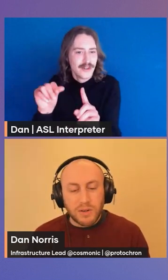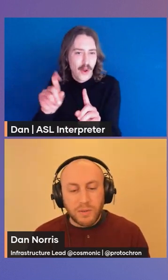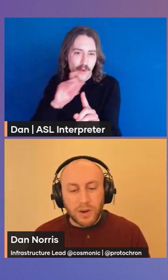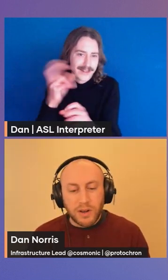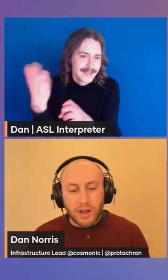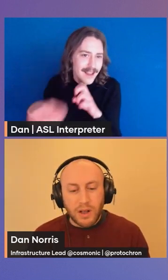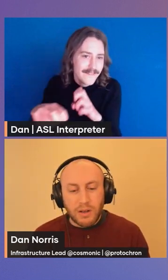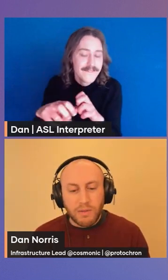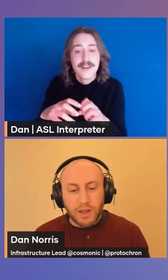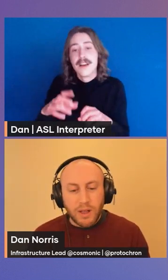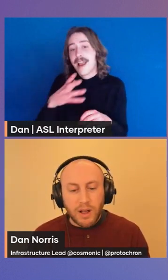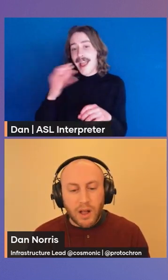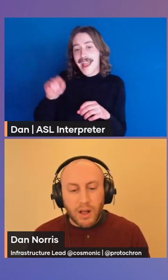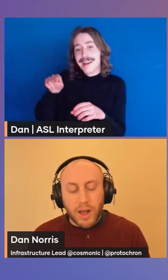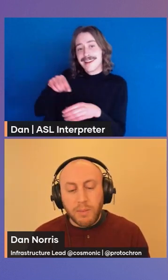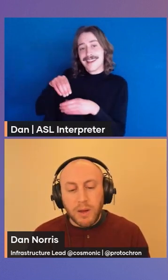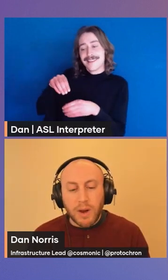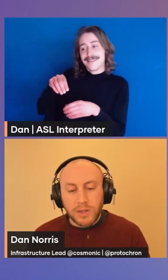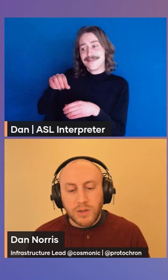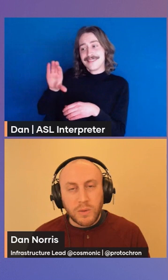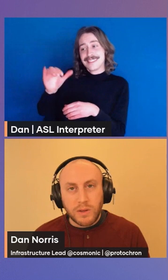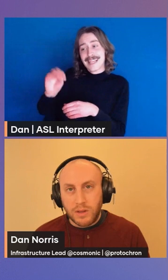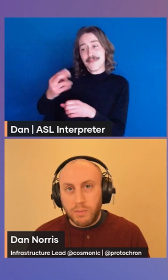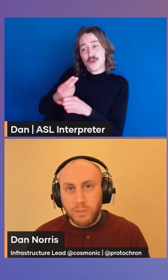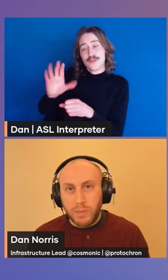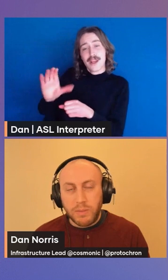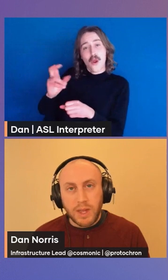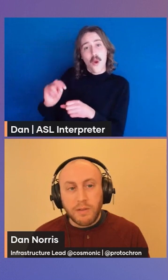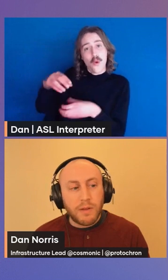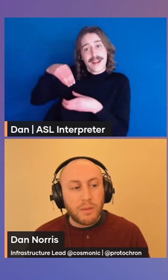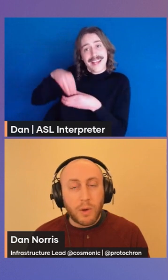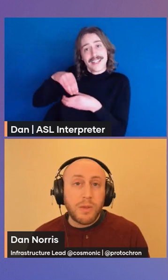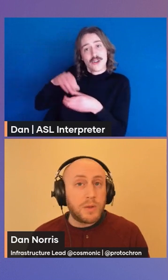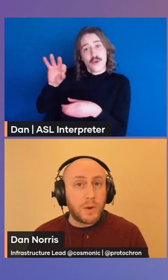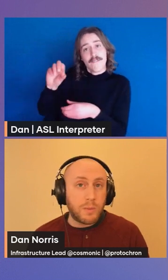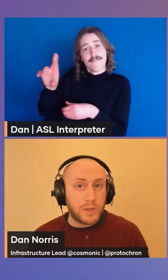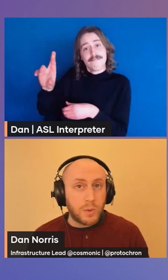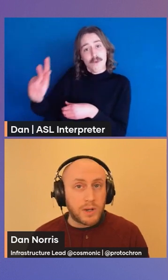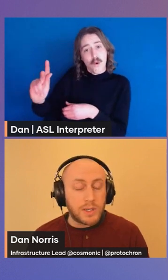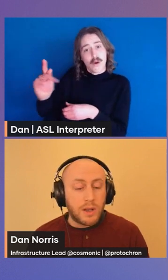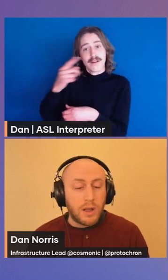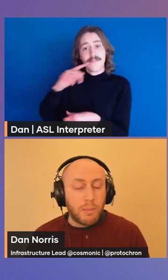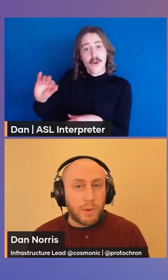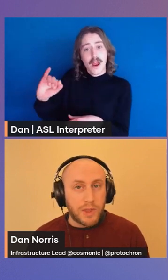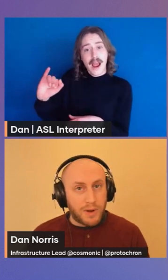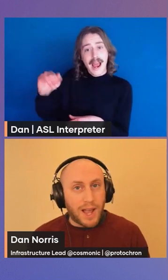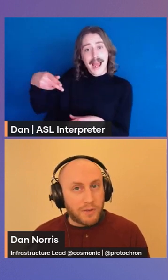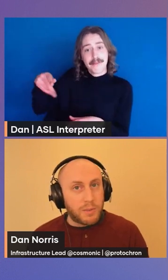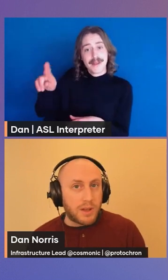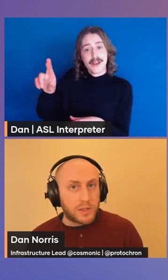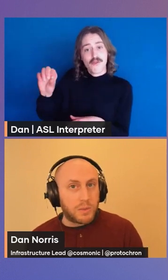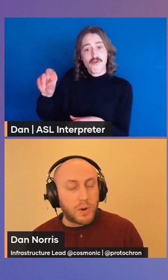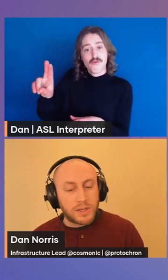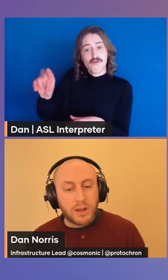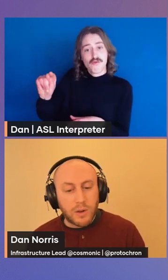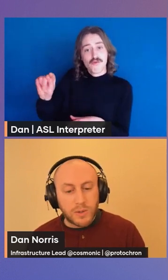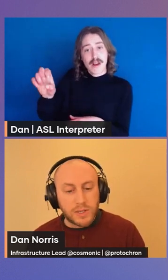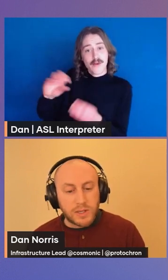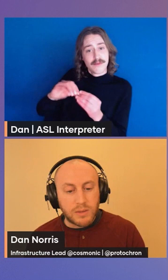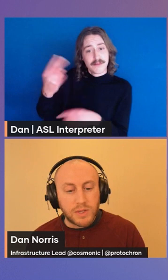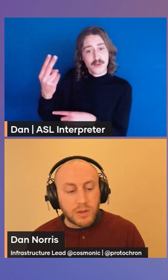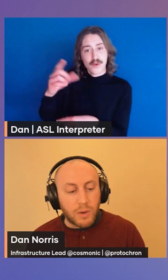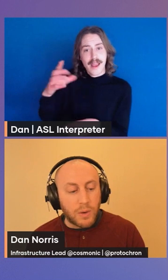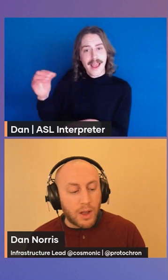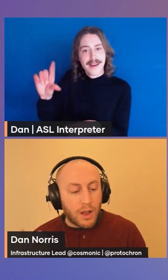internal fork of IP Route 2 and libbpf. Both of those are open source, but they would have to be also present on the host